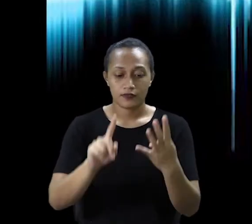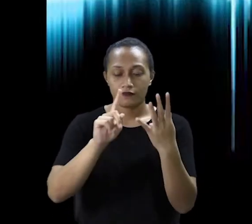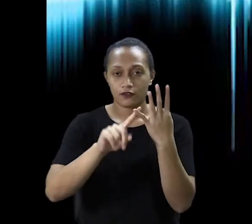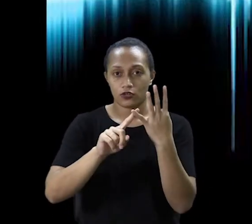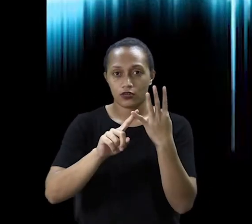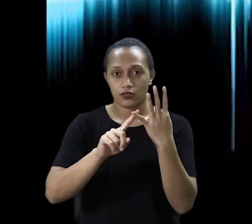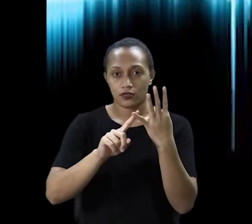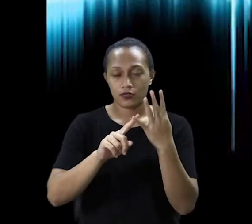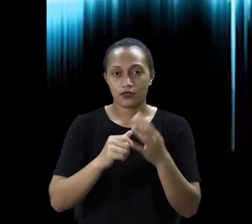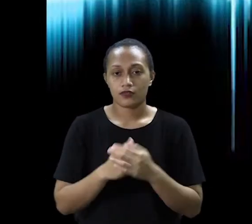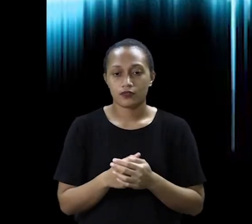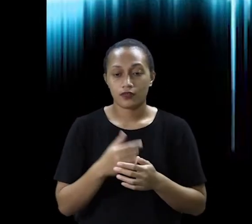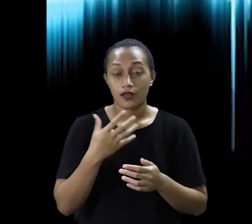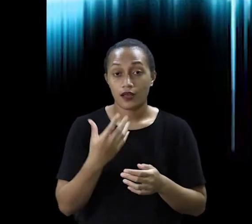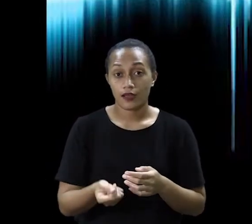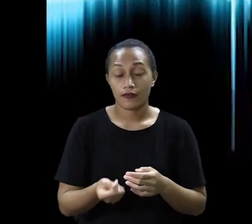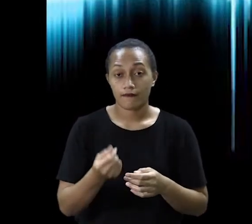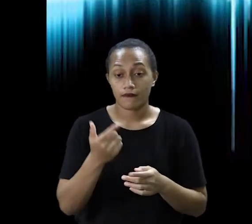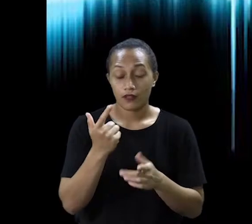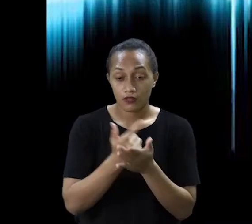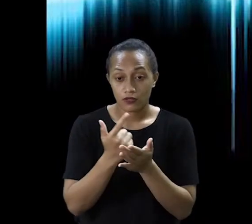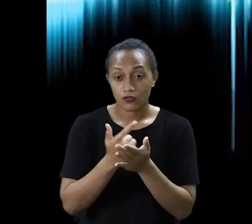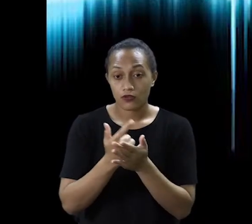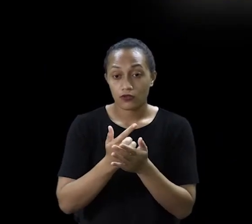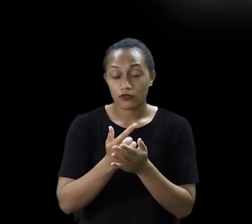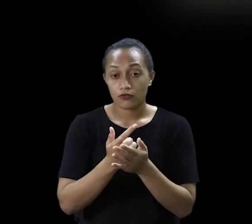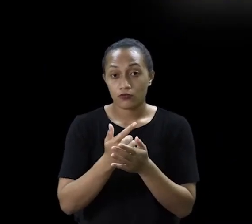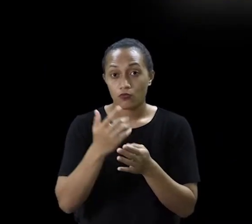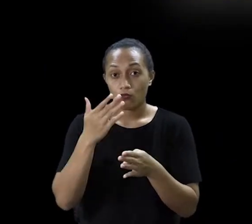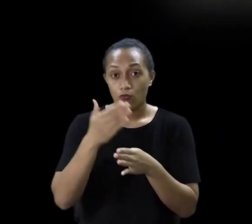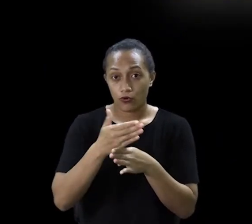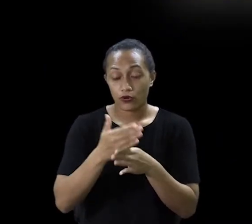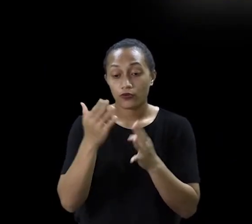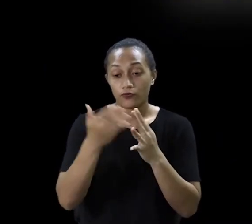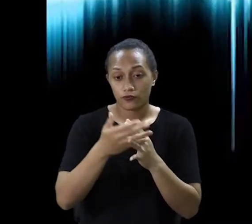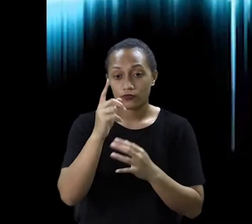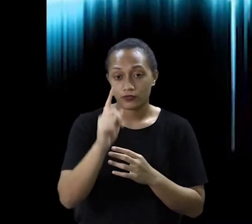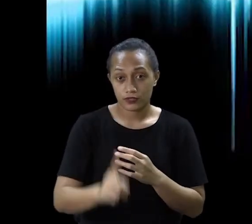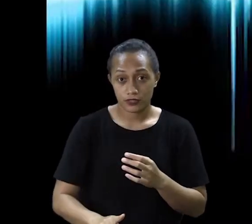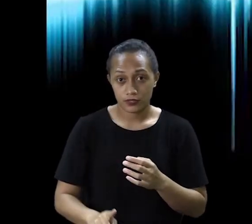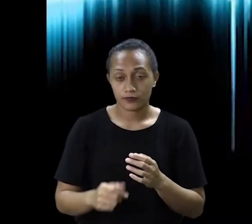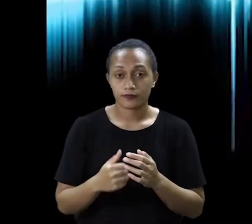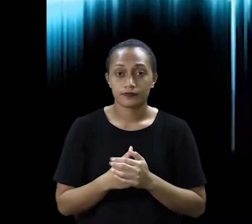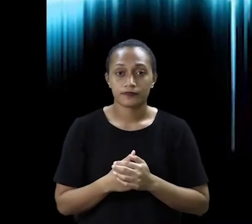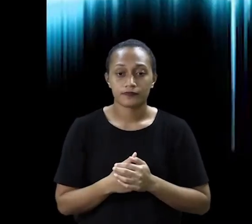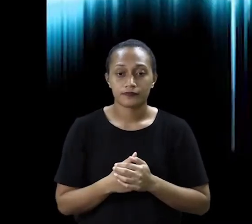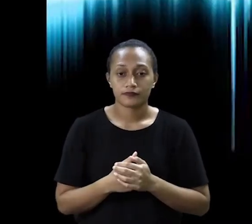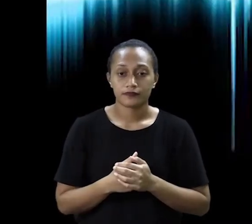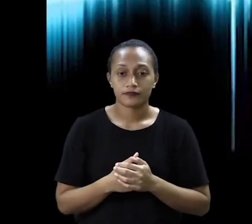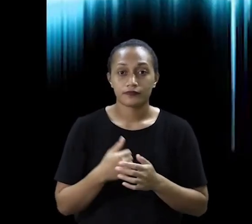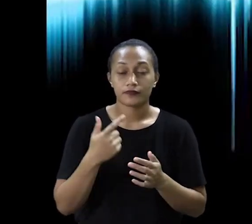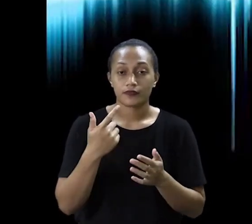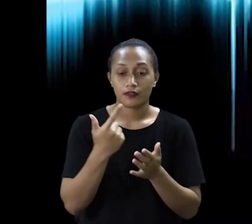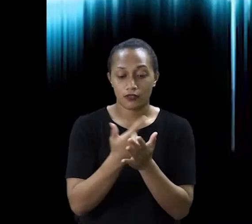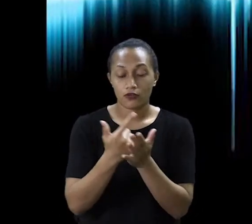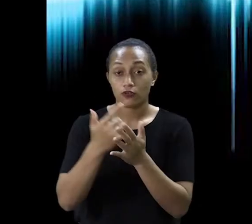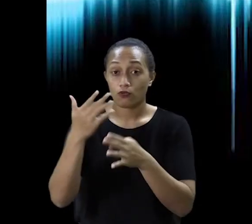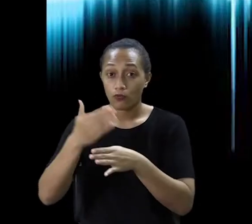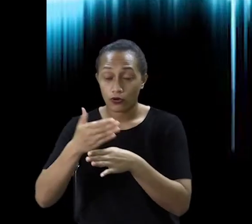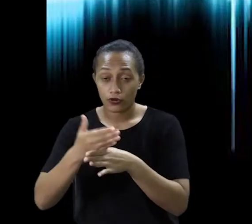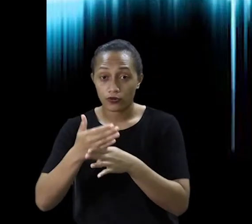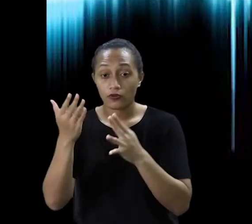4. I have a lot of work to get through today. I have a lot of work to get through